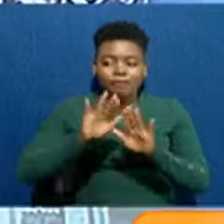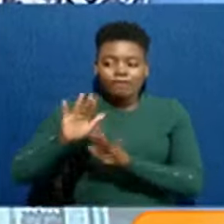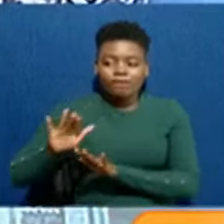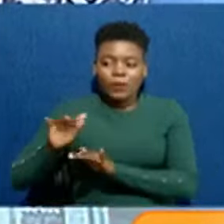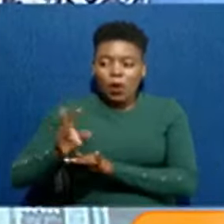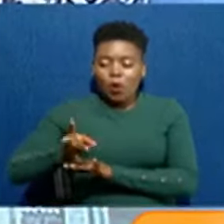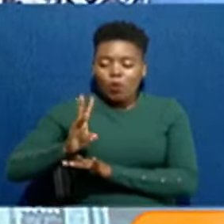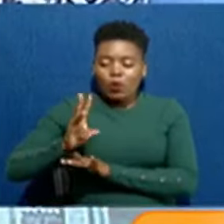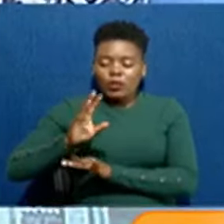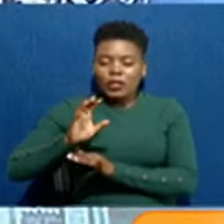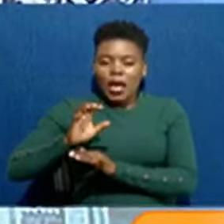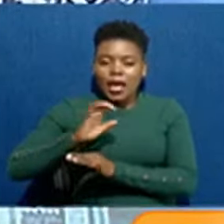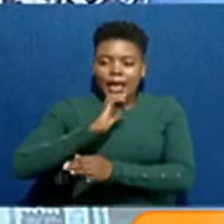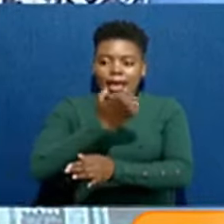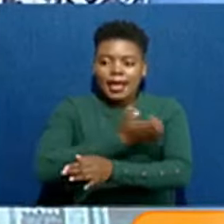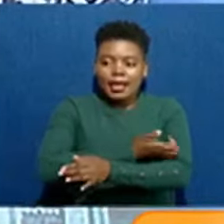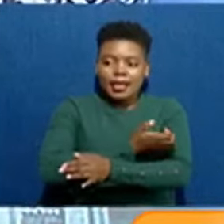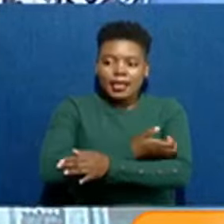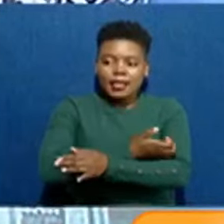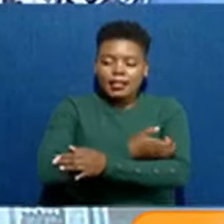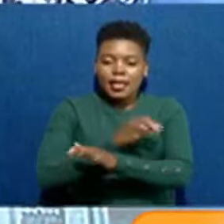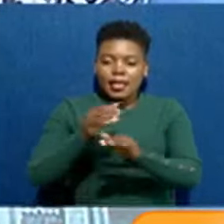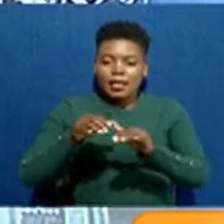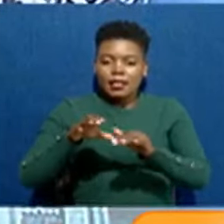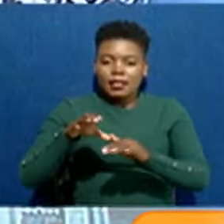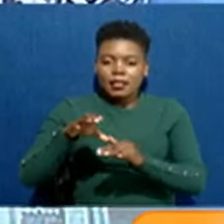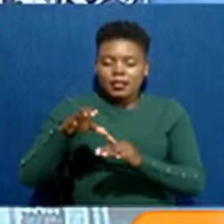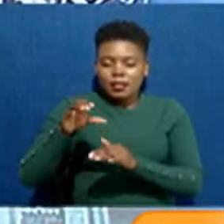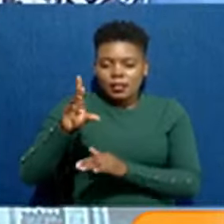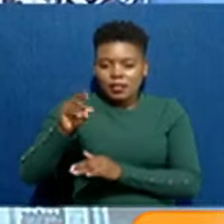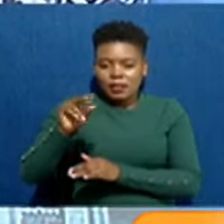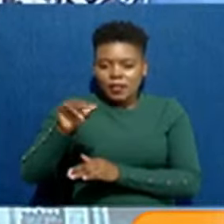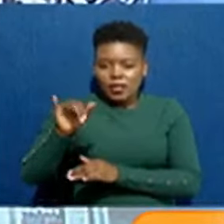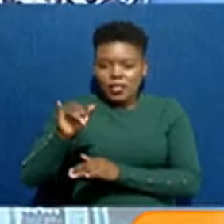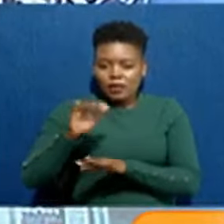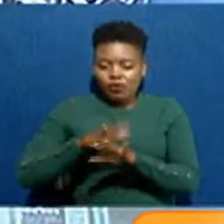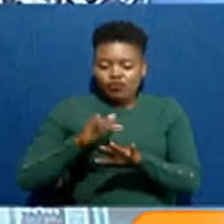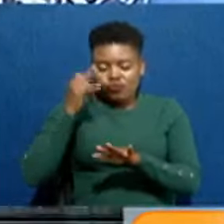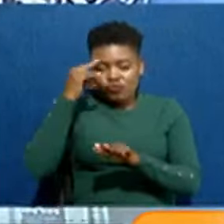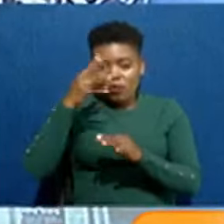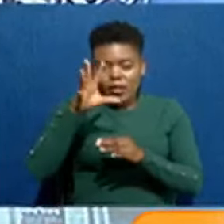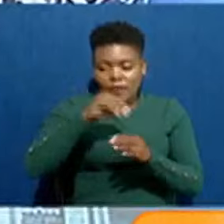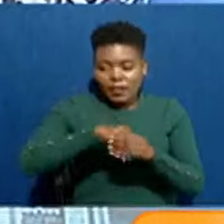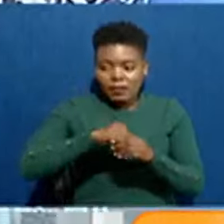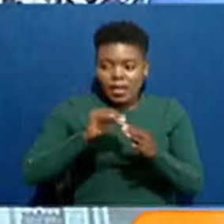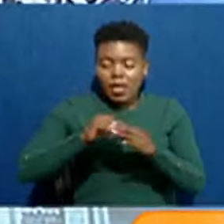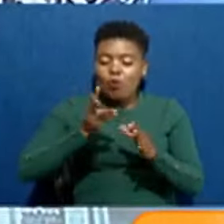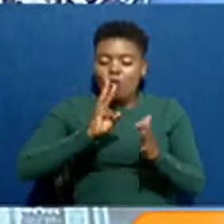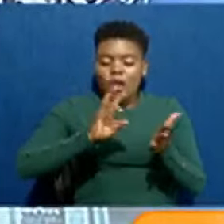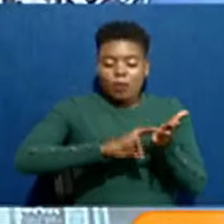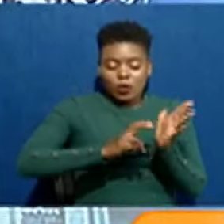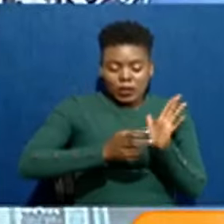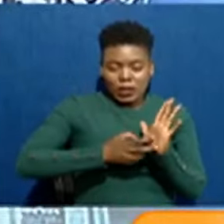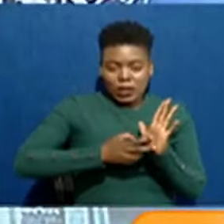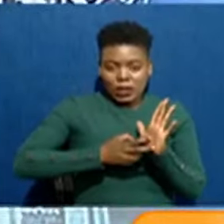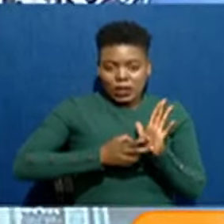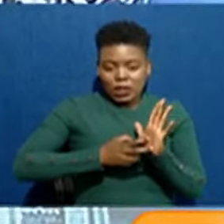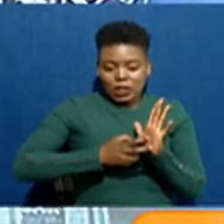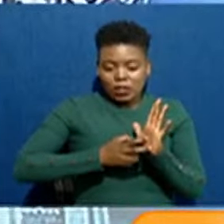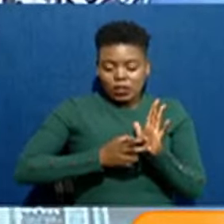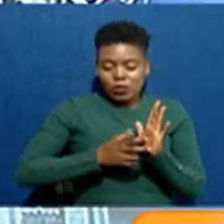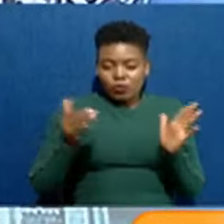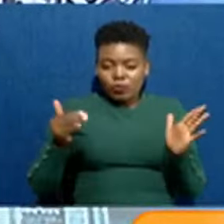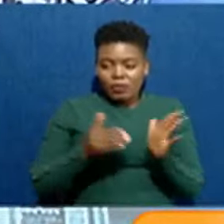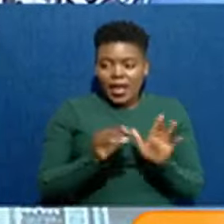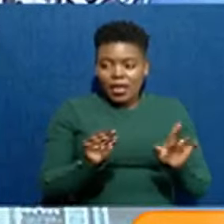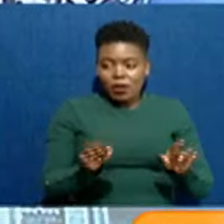Water and energy solutions provider Davis and Shirtlif has called for investments in water projects to prevent